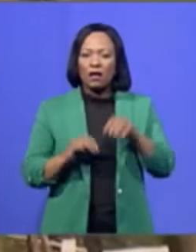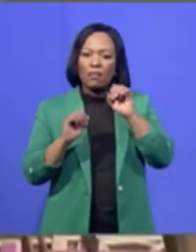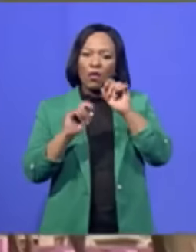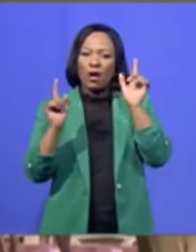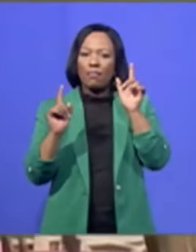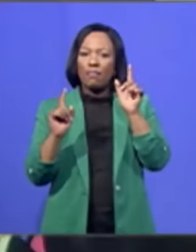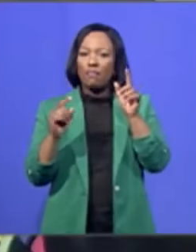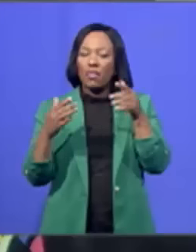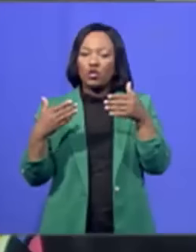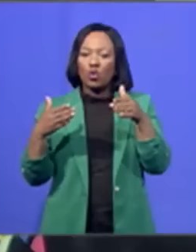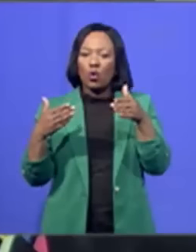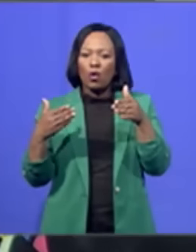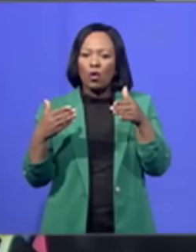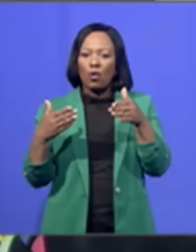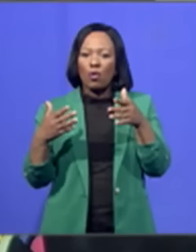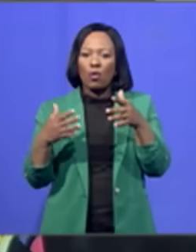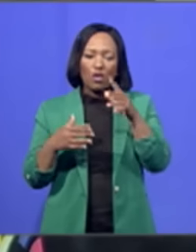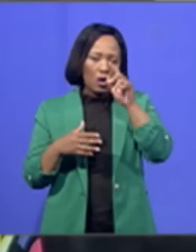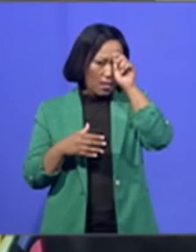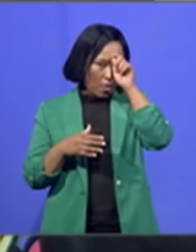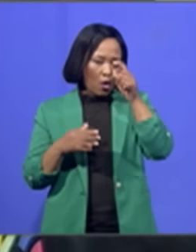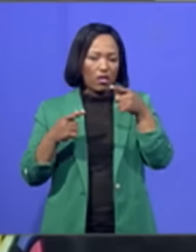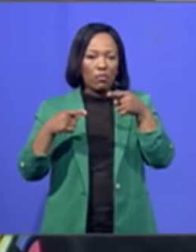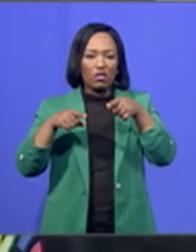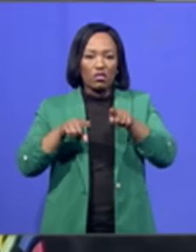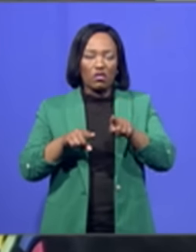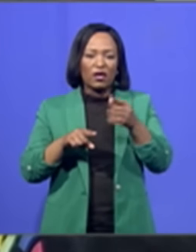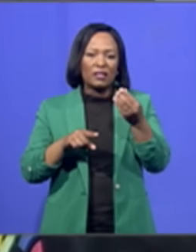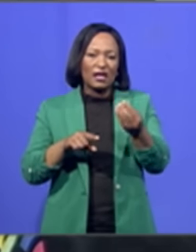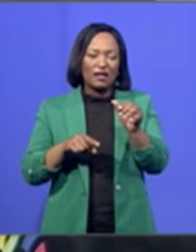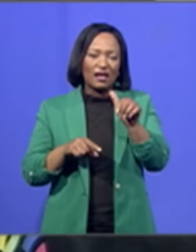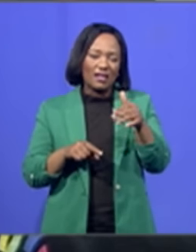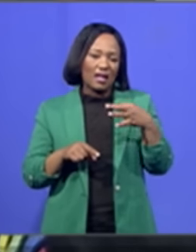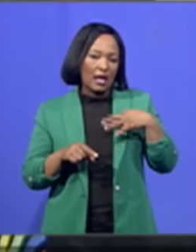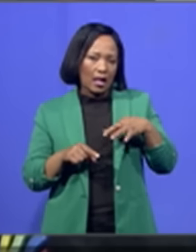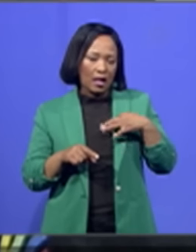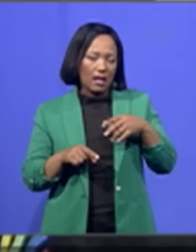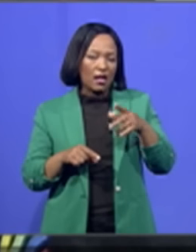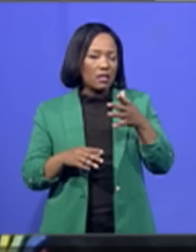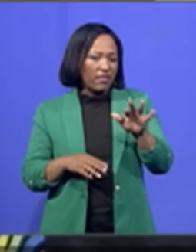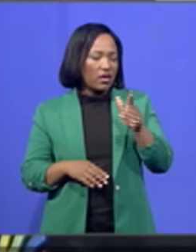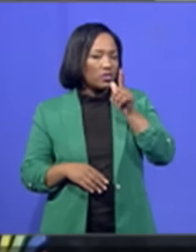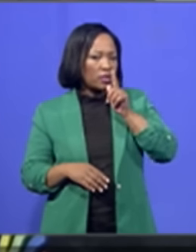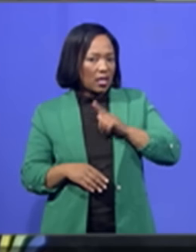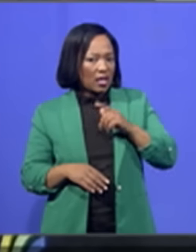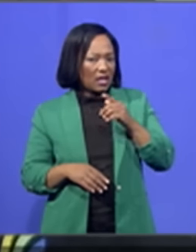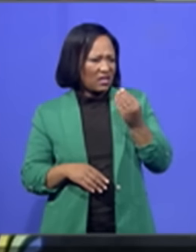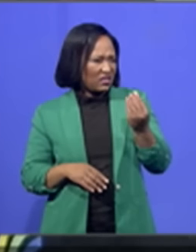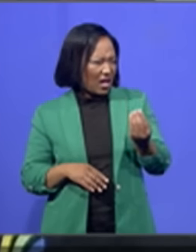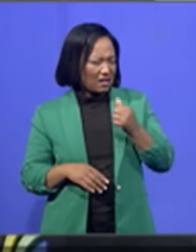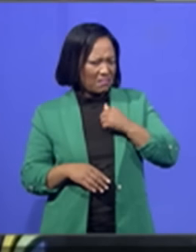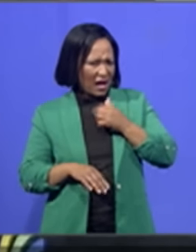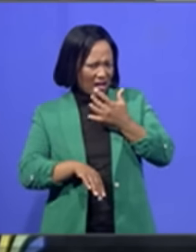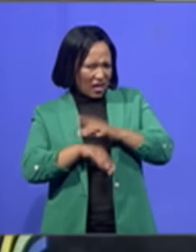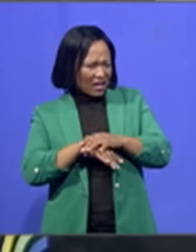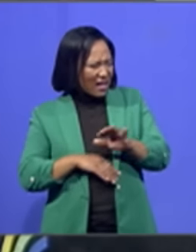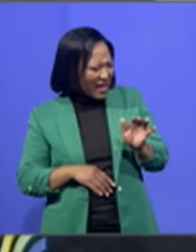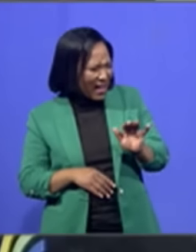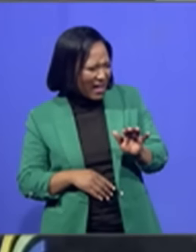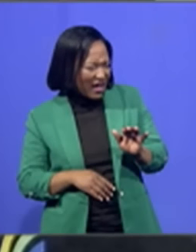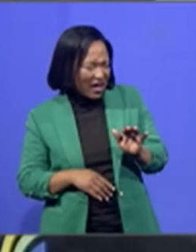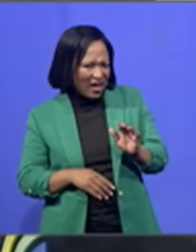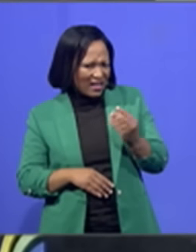the door, then that boy who was sleeping with my child and the other girl just told me that my child died. I say, yeah. They say